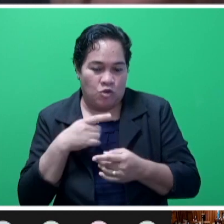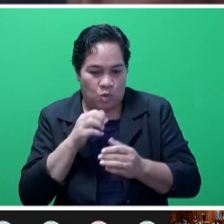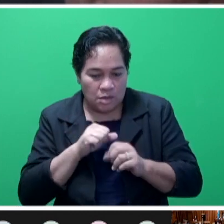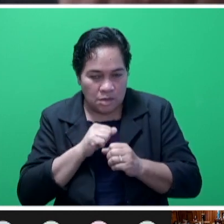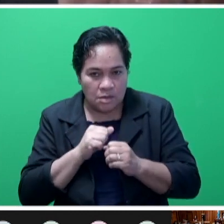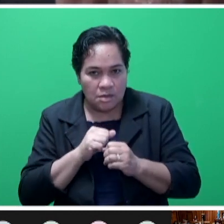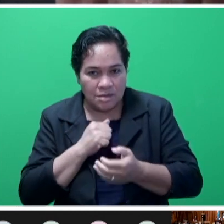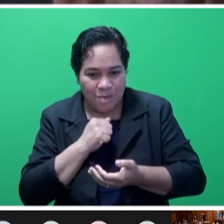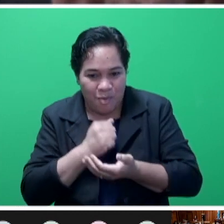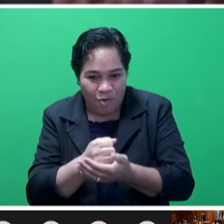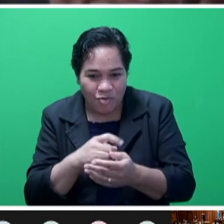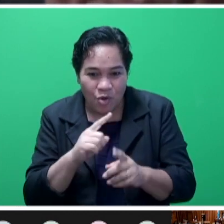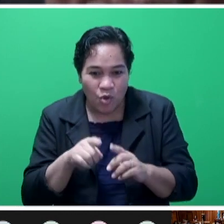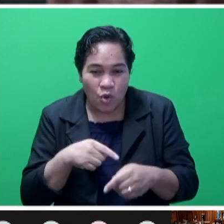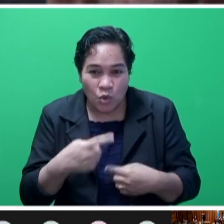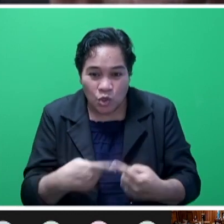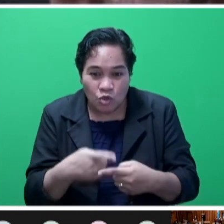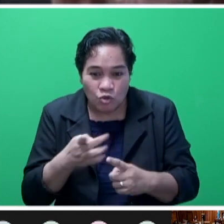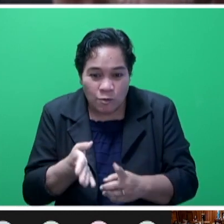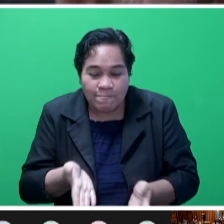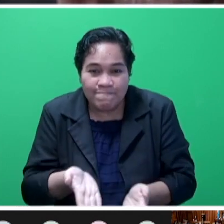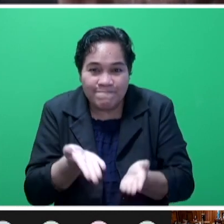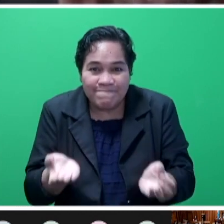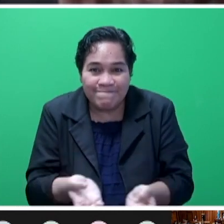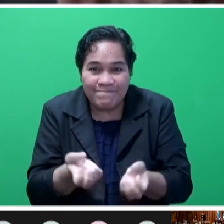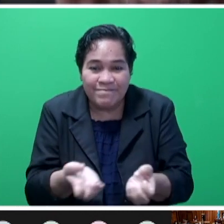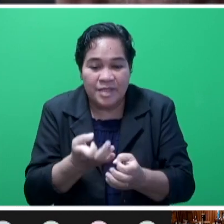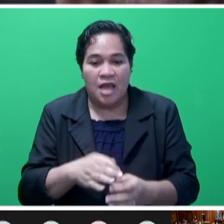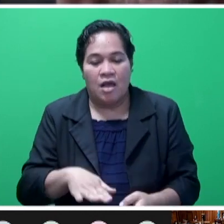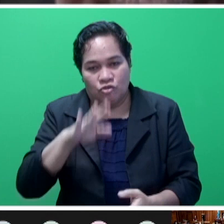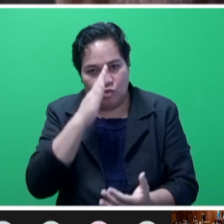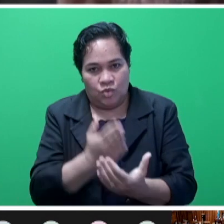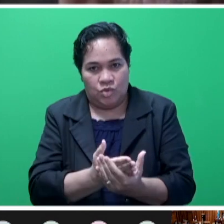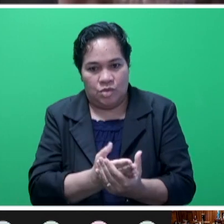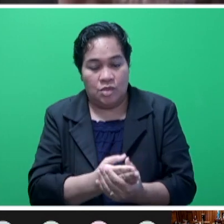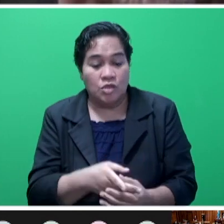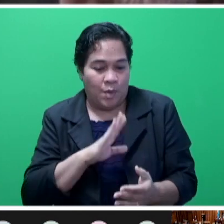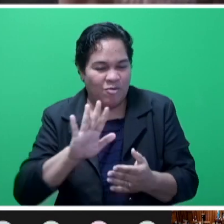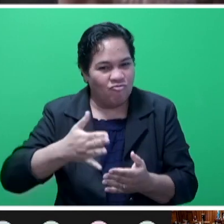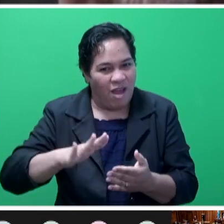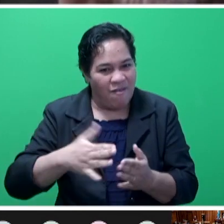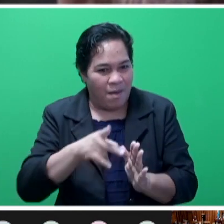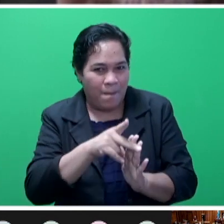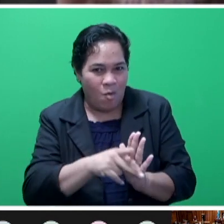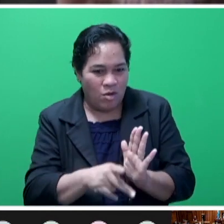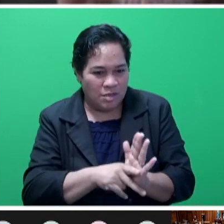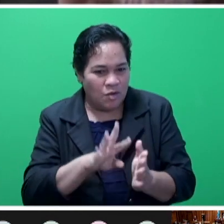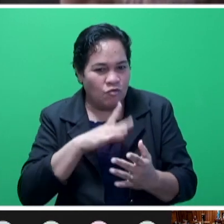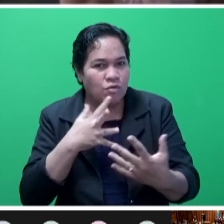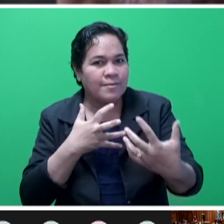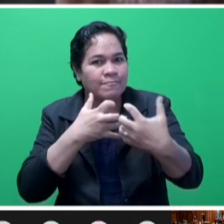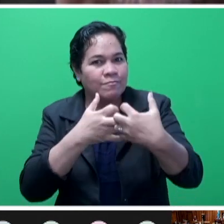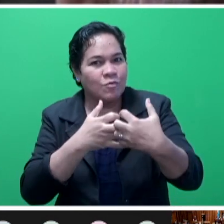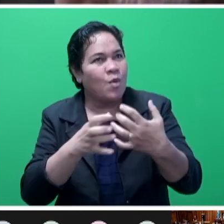nurture good Fijian citizens. Currently, we are drafting the parental engagement policy in line with the Pillar 4 of the